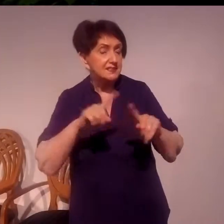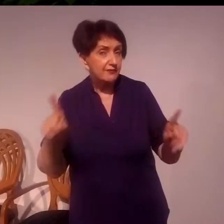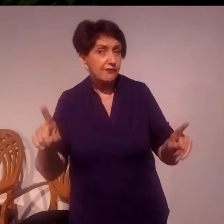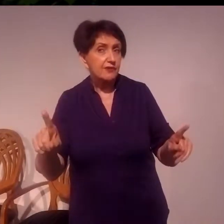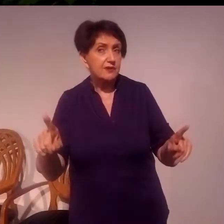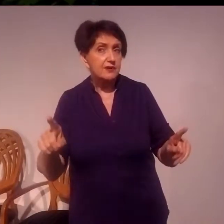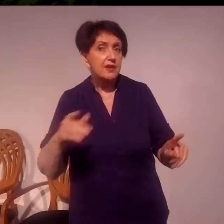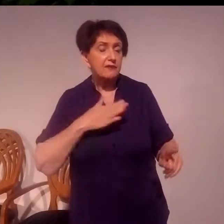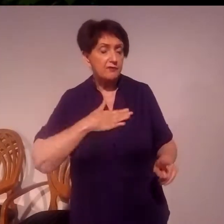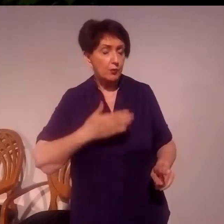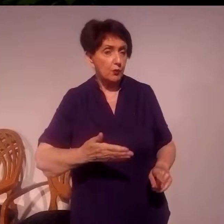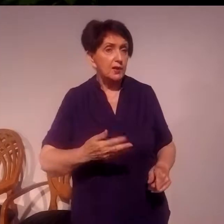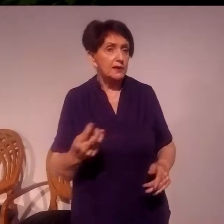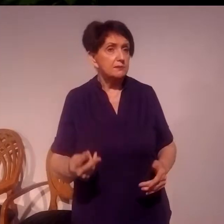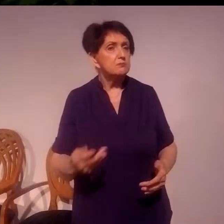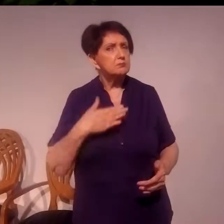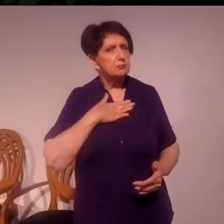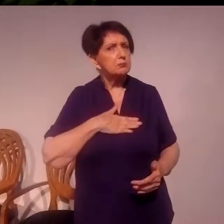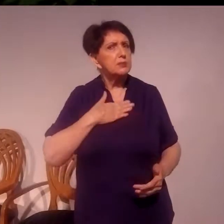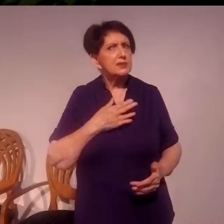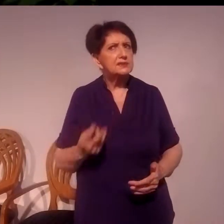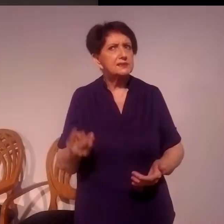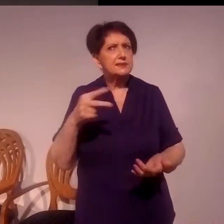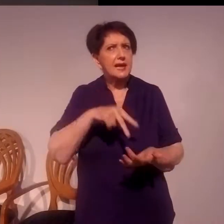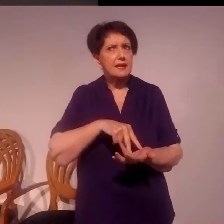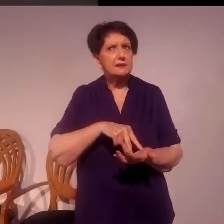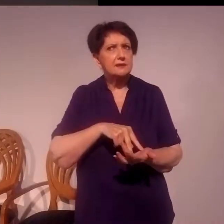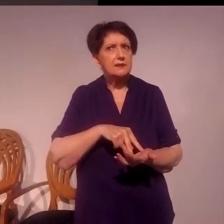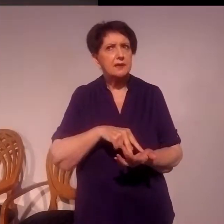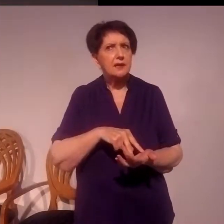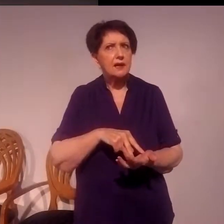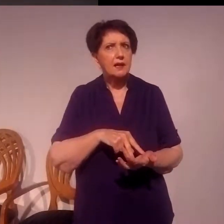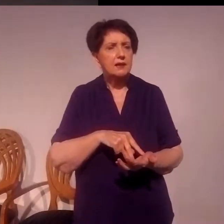and able, I'm going to ask you to stand.